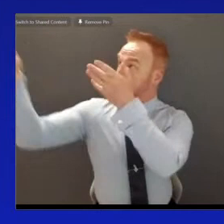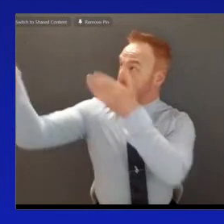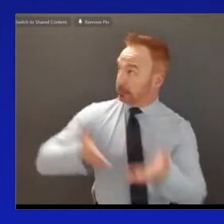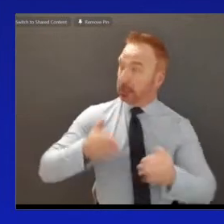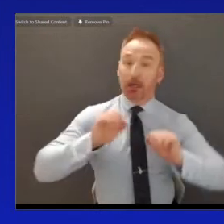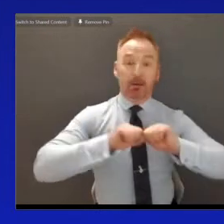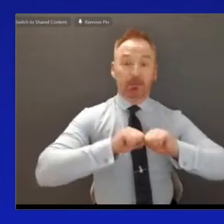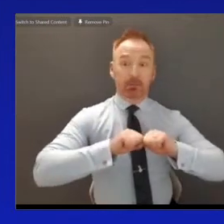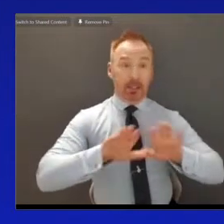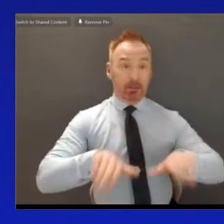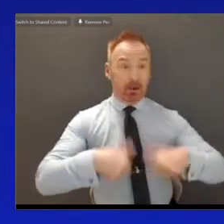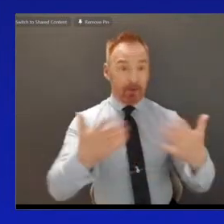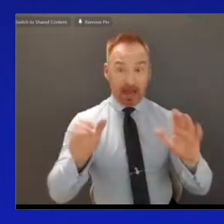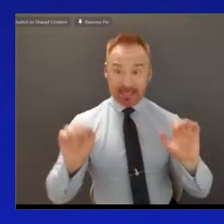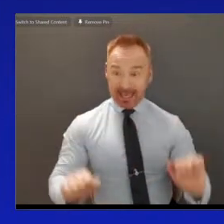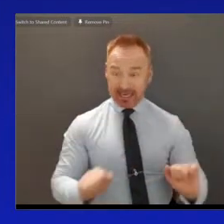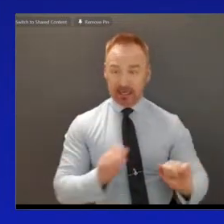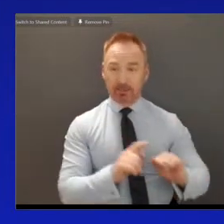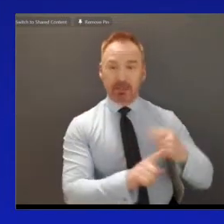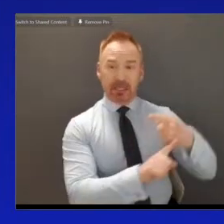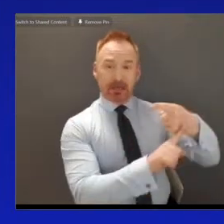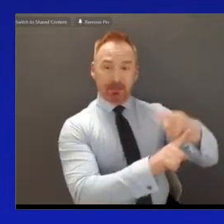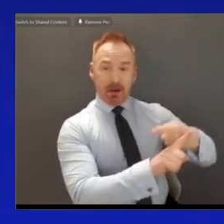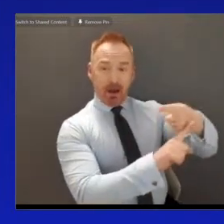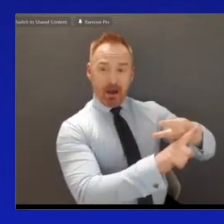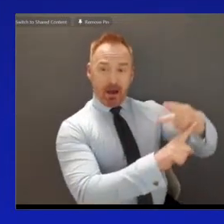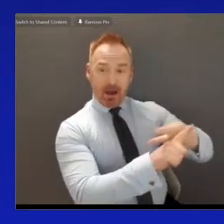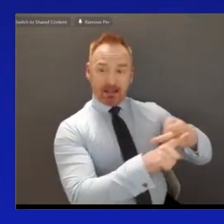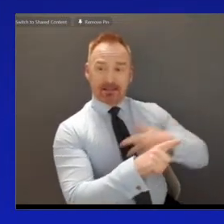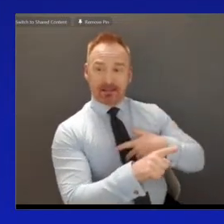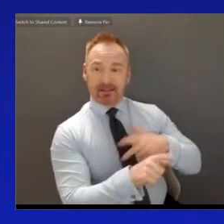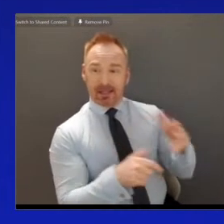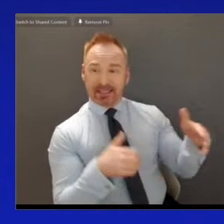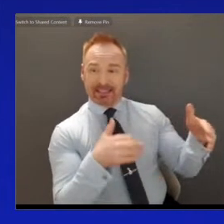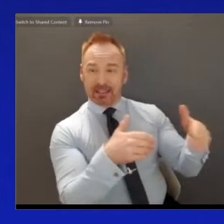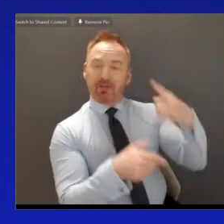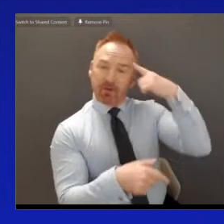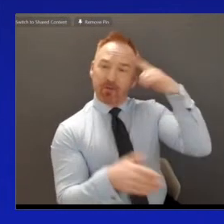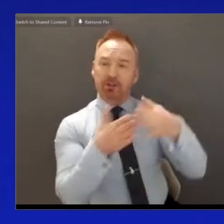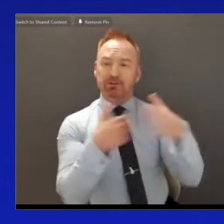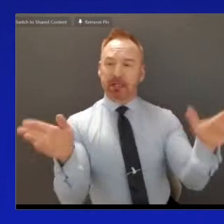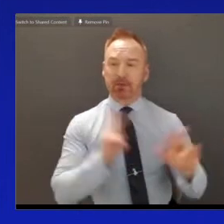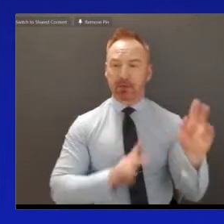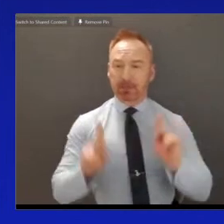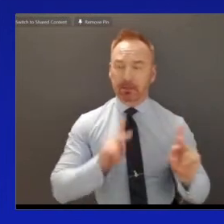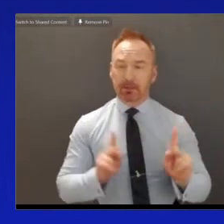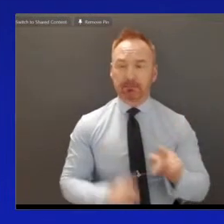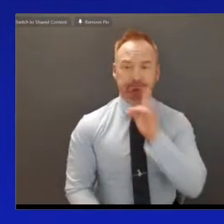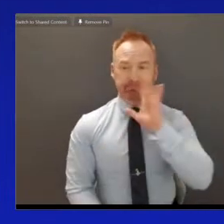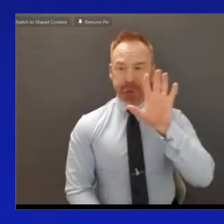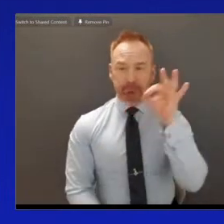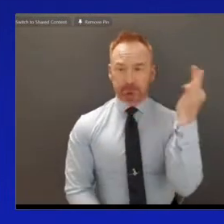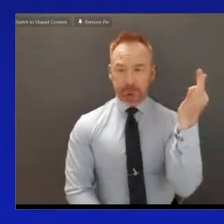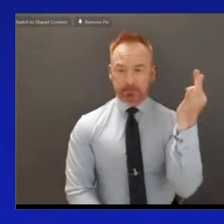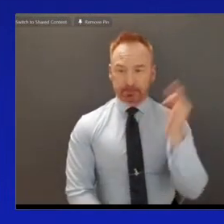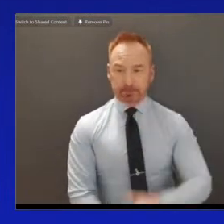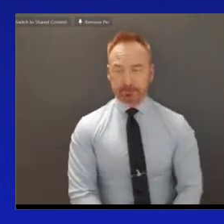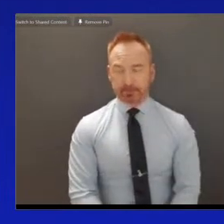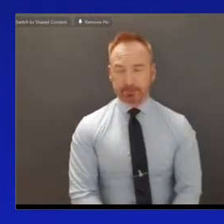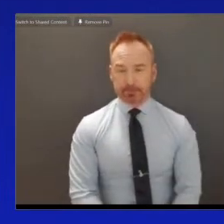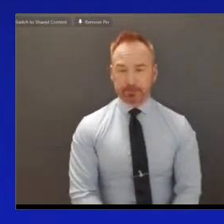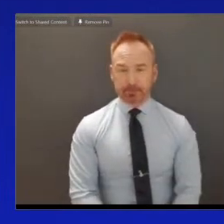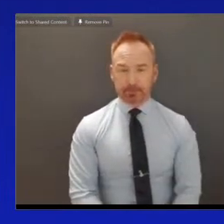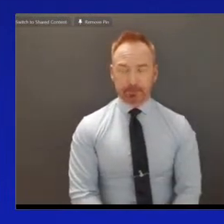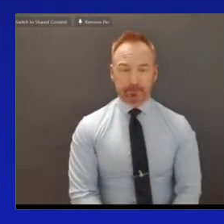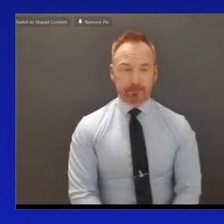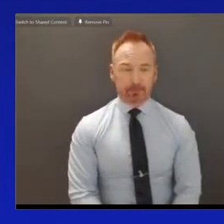will be several months before the vaccine is available for the general public. Il faudra compter plusieurs mois avant que le vaccin soit offert à la